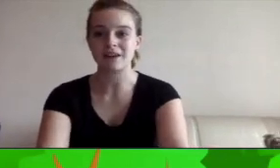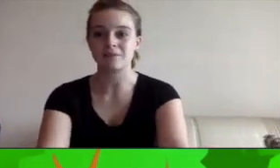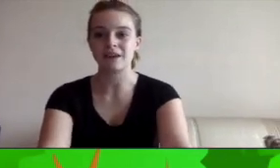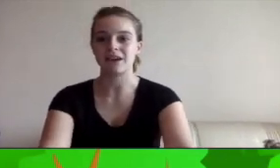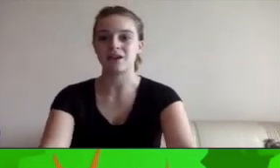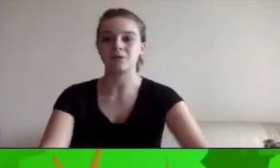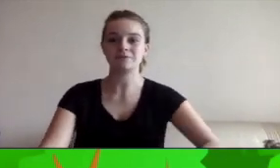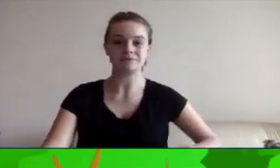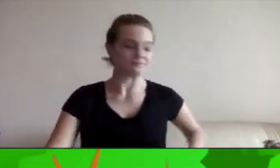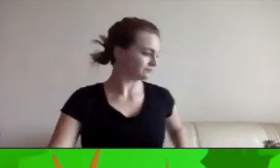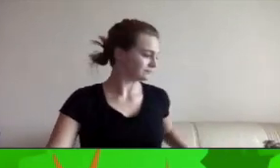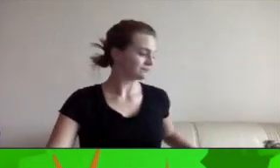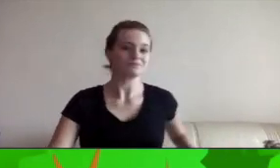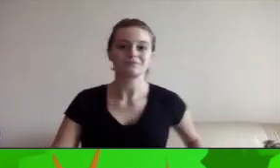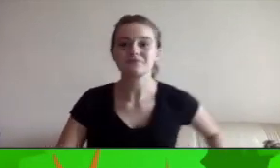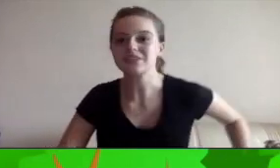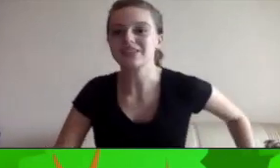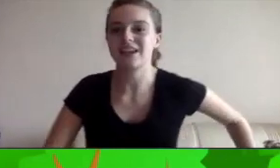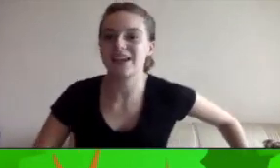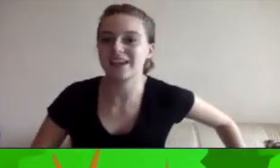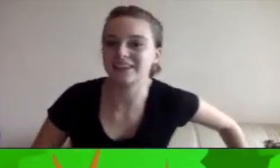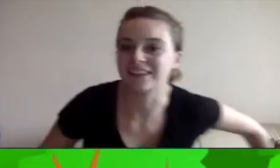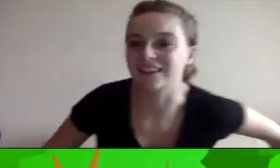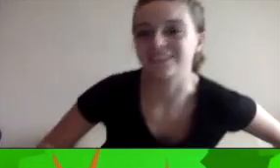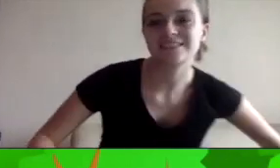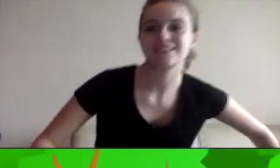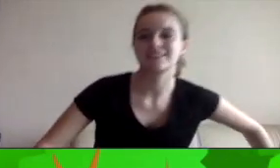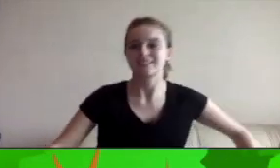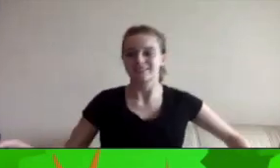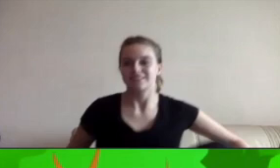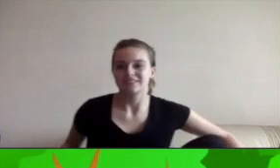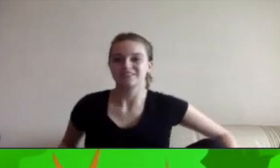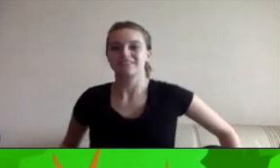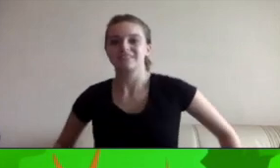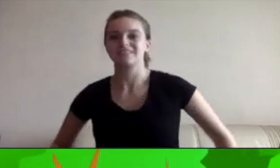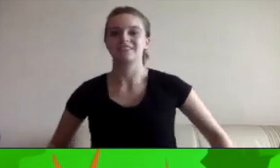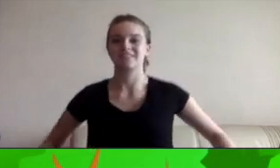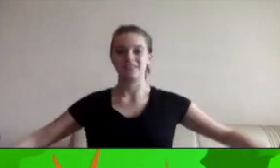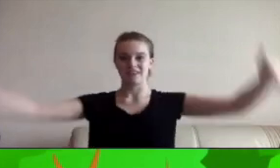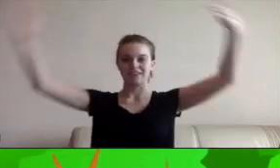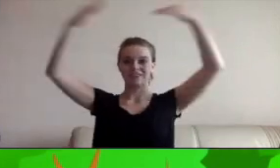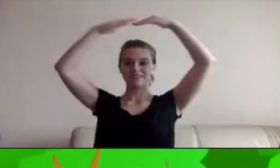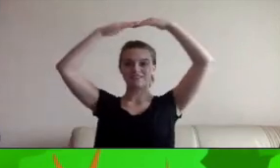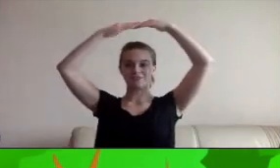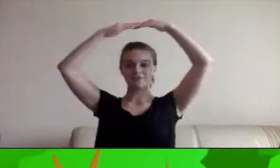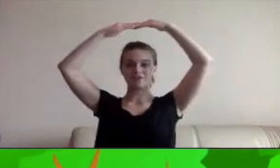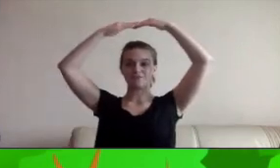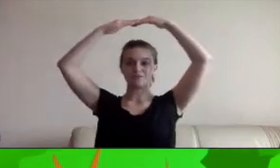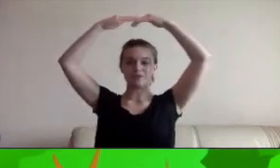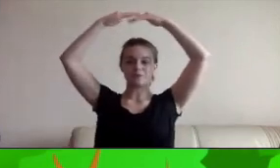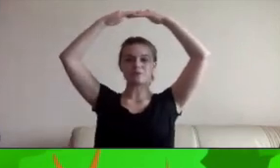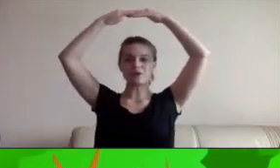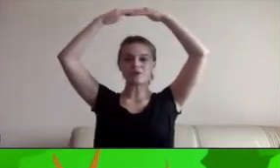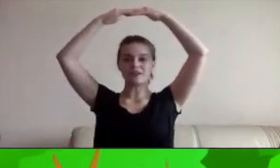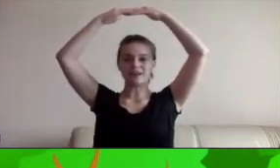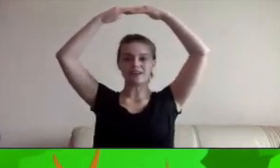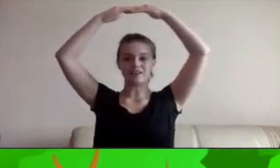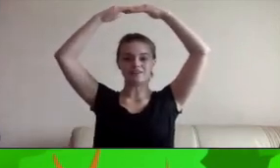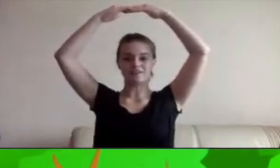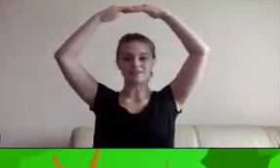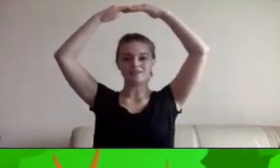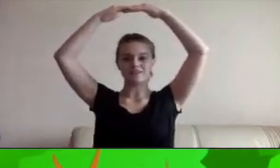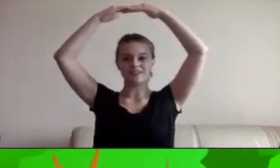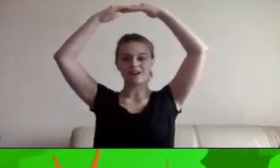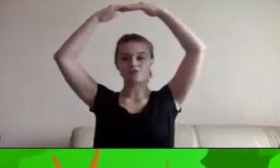so let me back up my camera and this is your first movement what do I look like